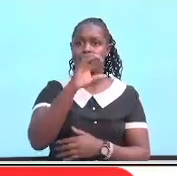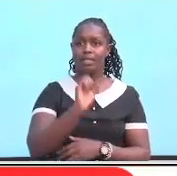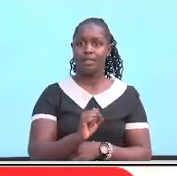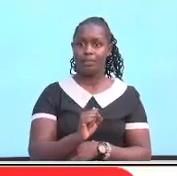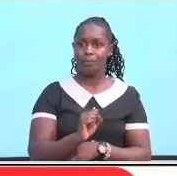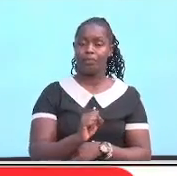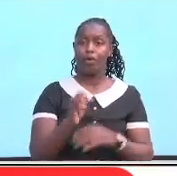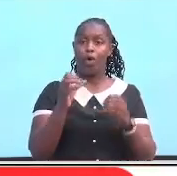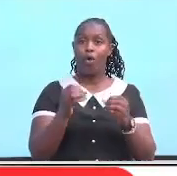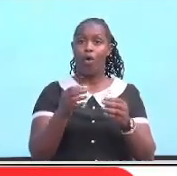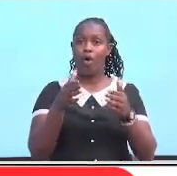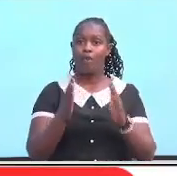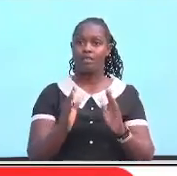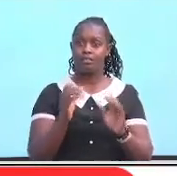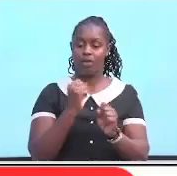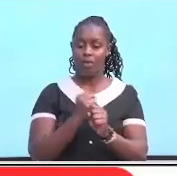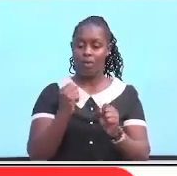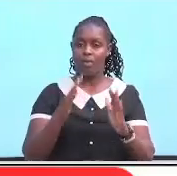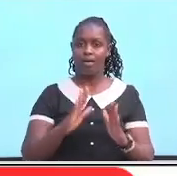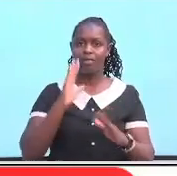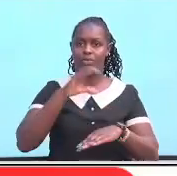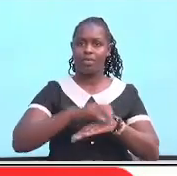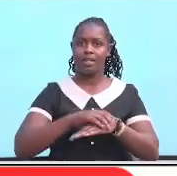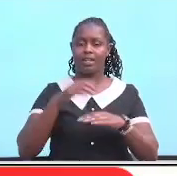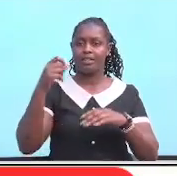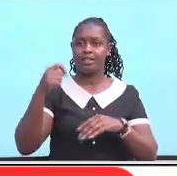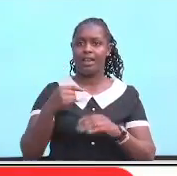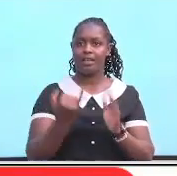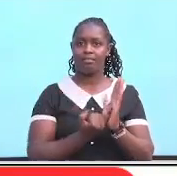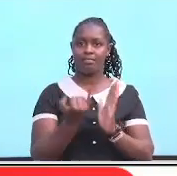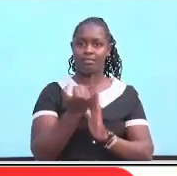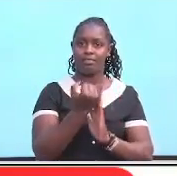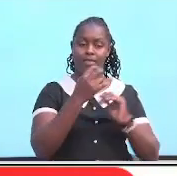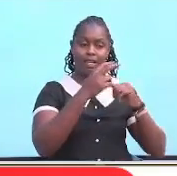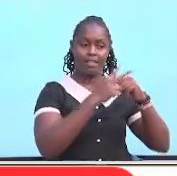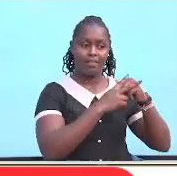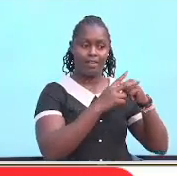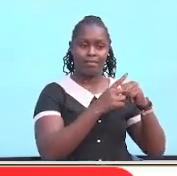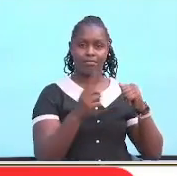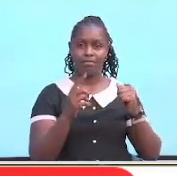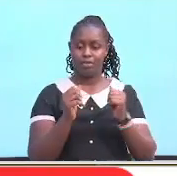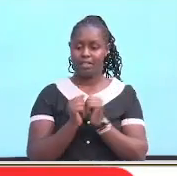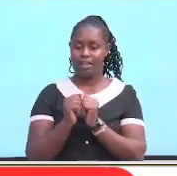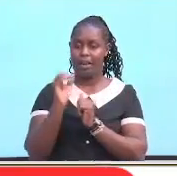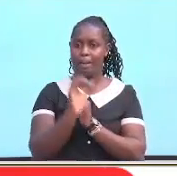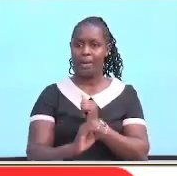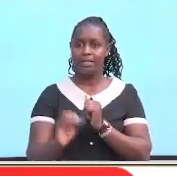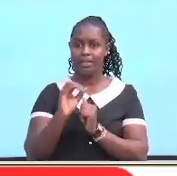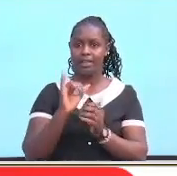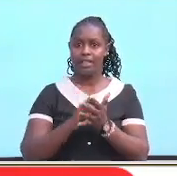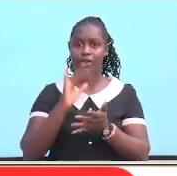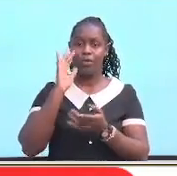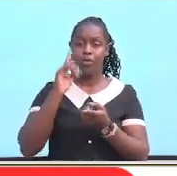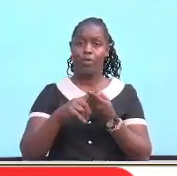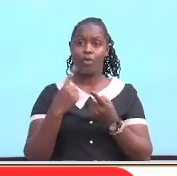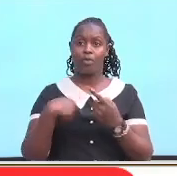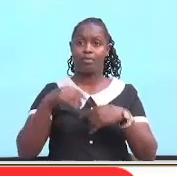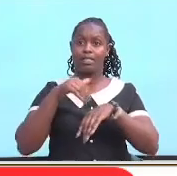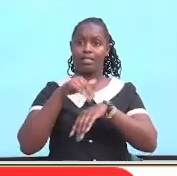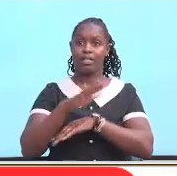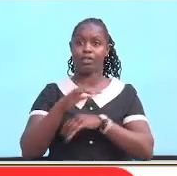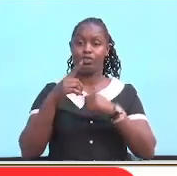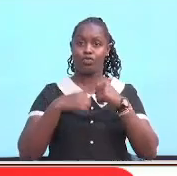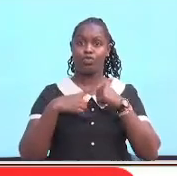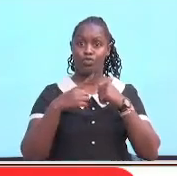officers are projected to receive a salary increment of between 7 to 10%, which will be backdated to July 1st